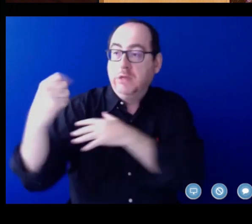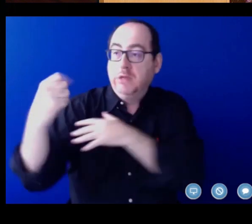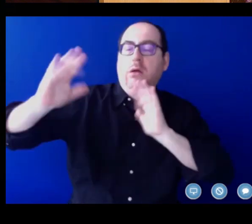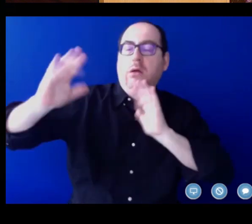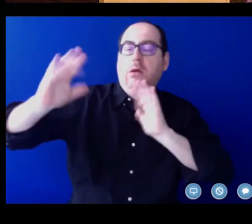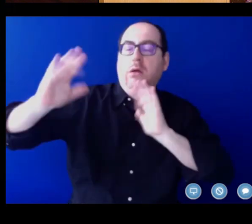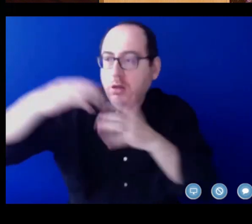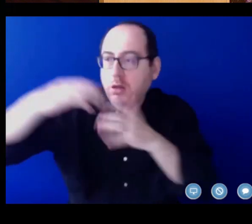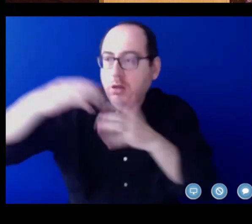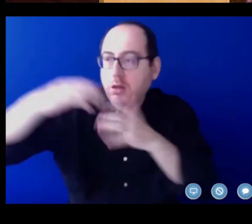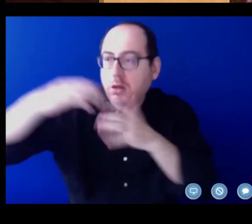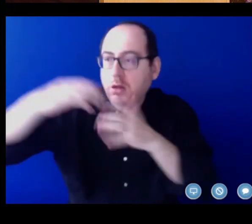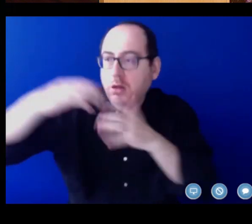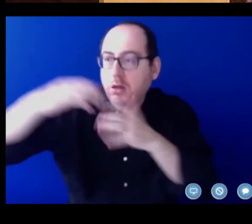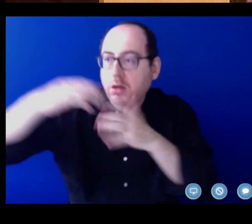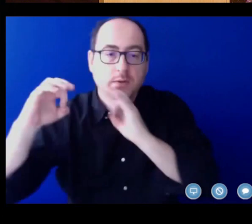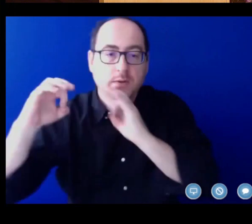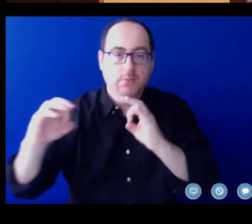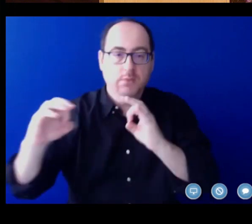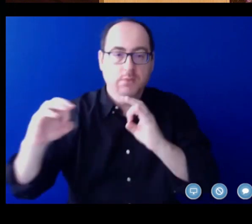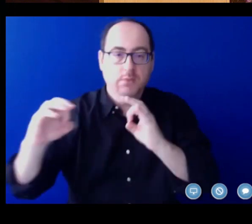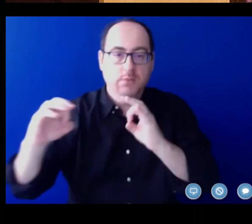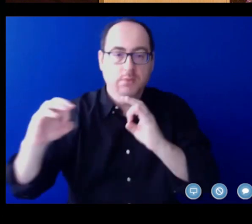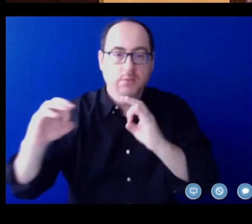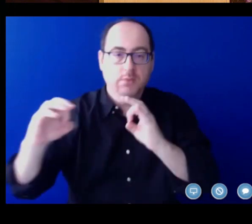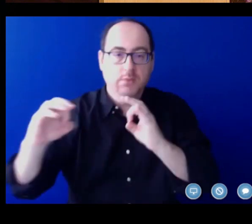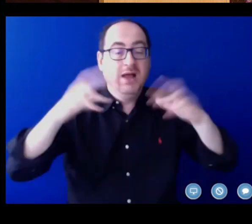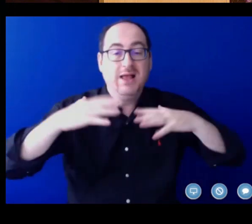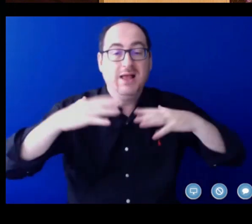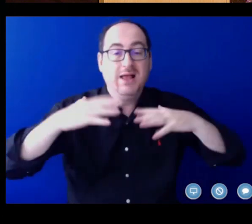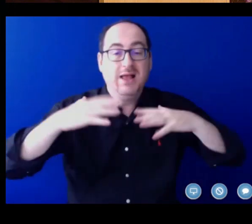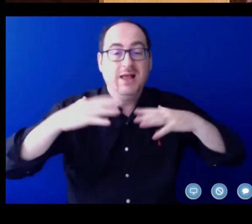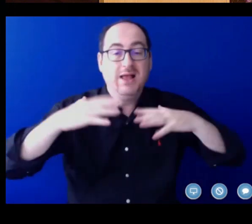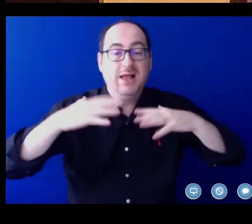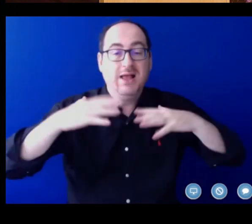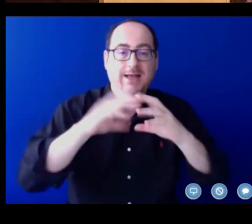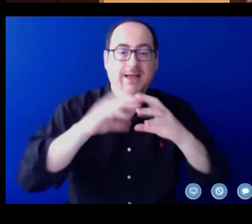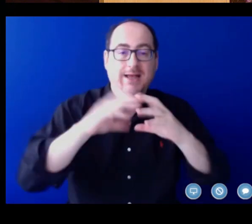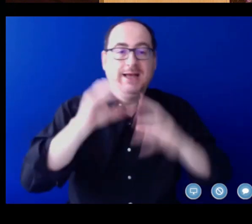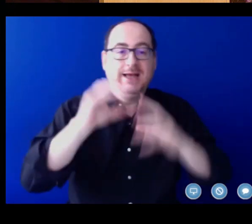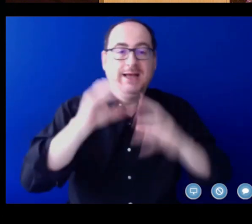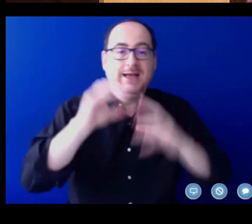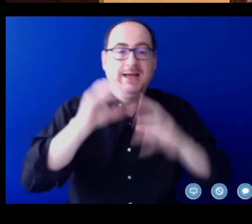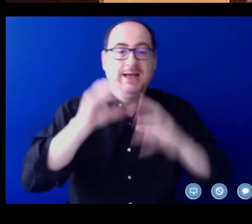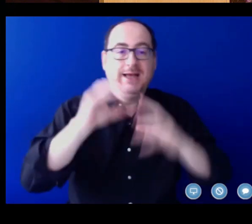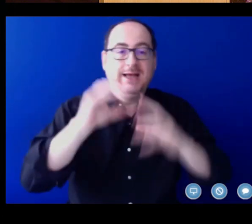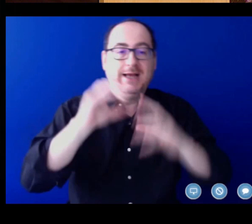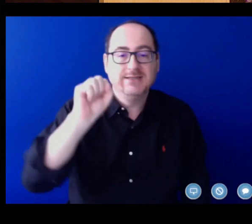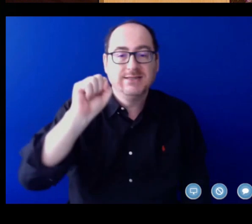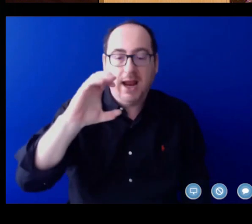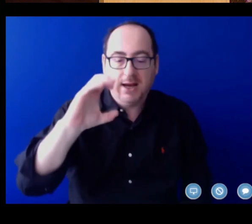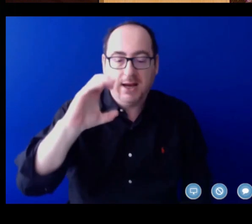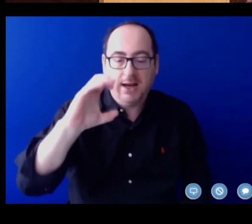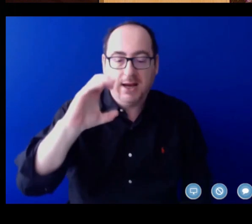Intersectionality is a sociological theory that considers how various categories of oppression interact on multiple and simultaneous levels, contributing